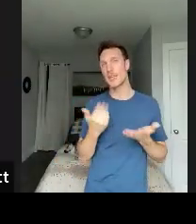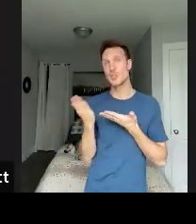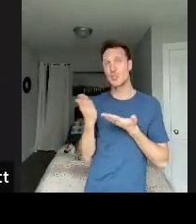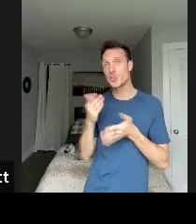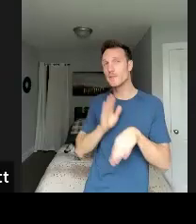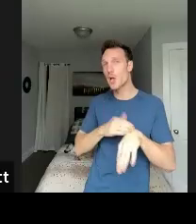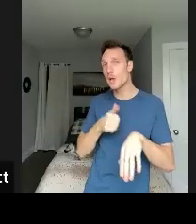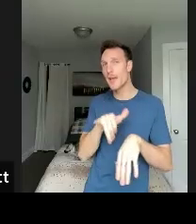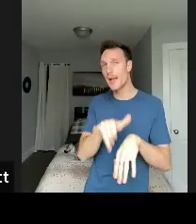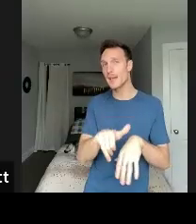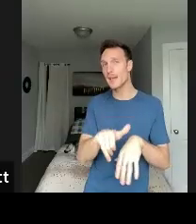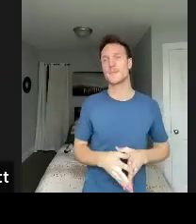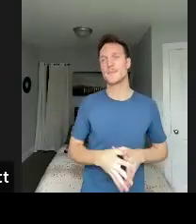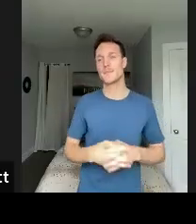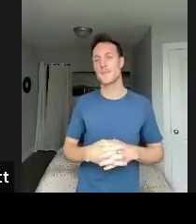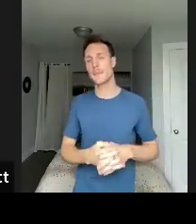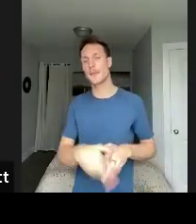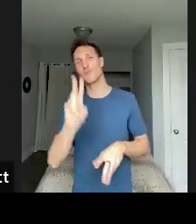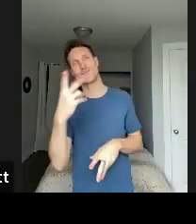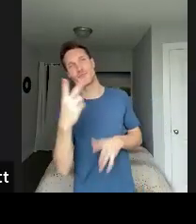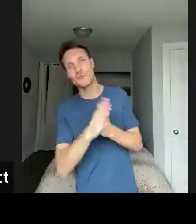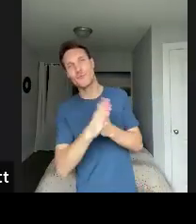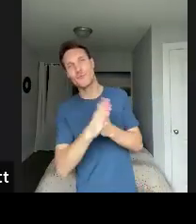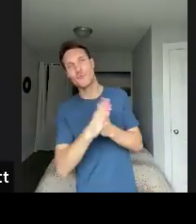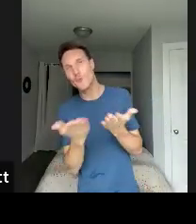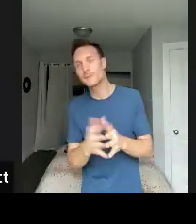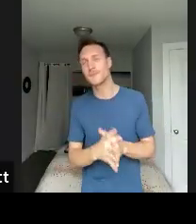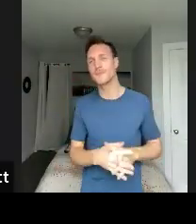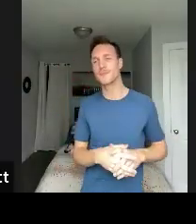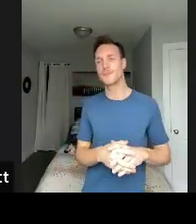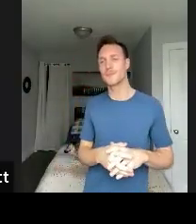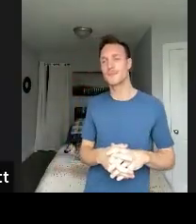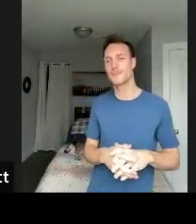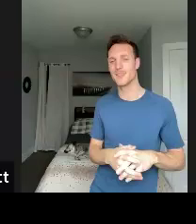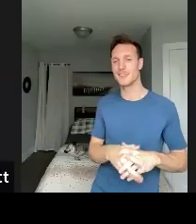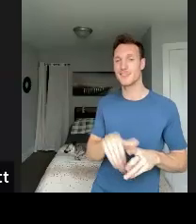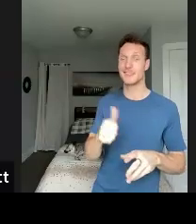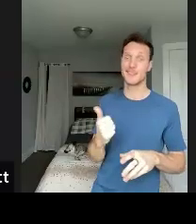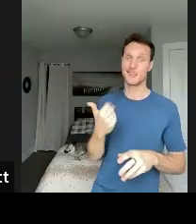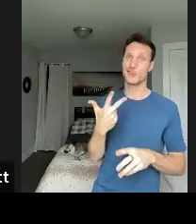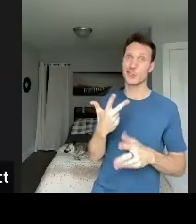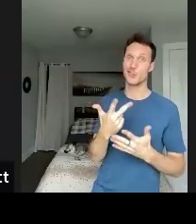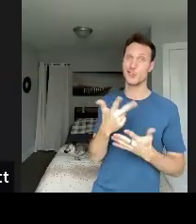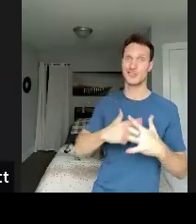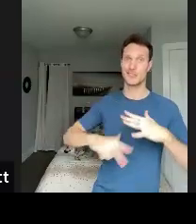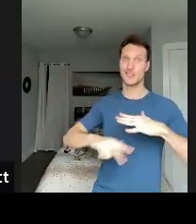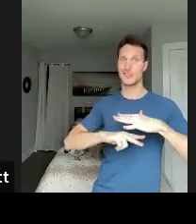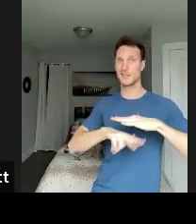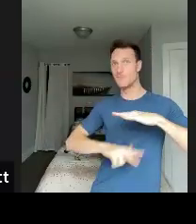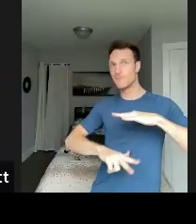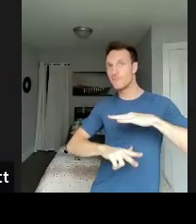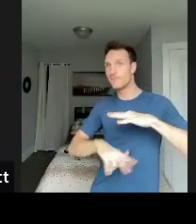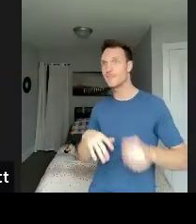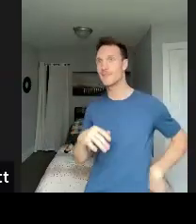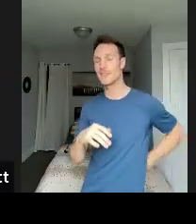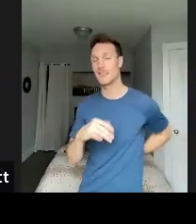I would say that's, twofold with kind of another third layer is, looking at our current population that's being